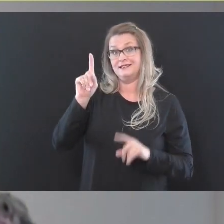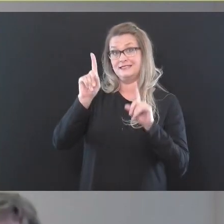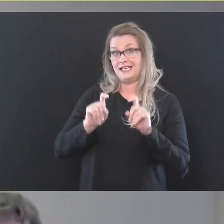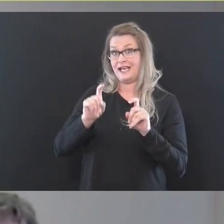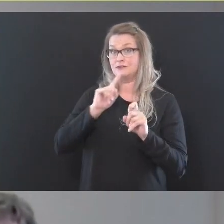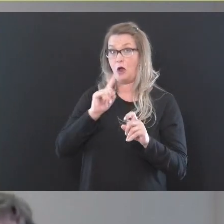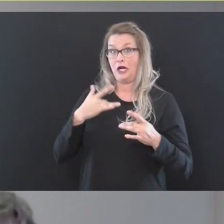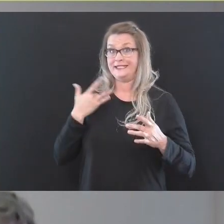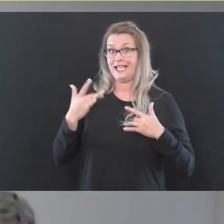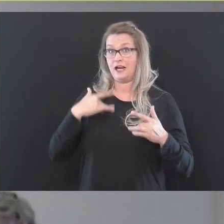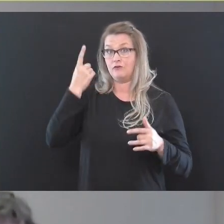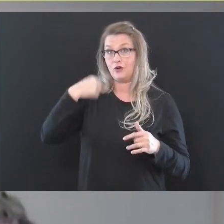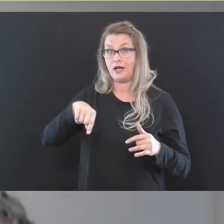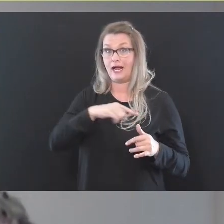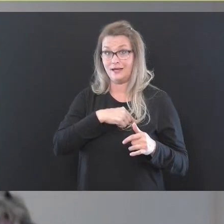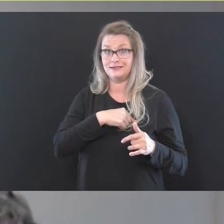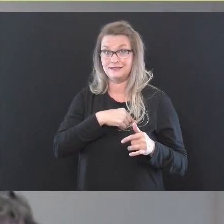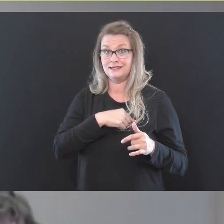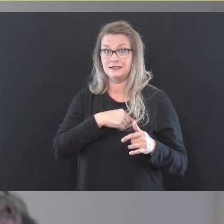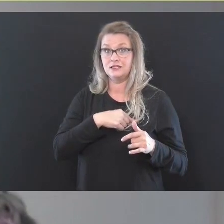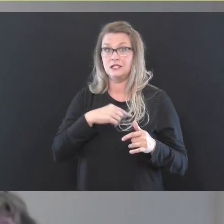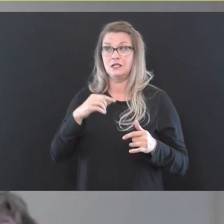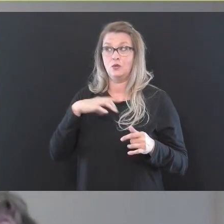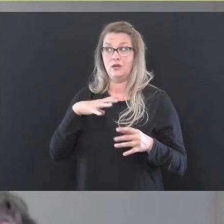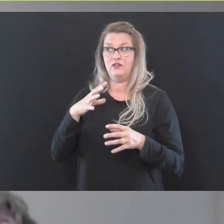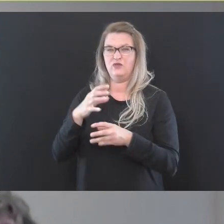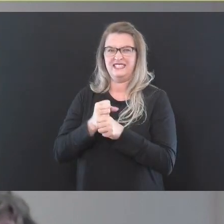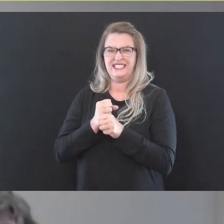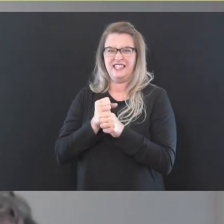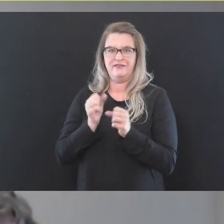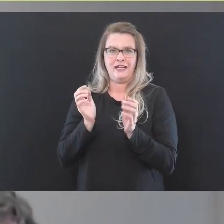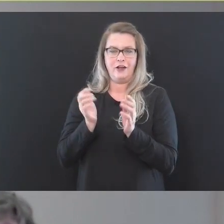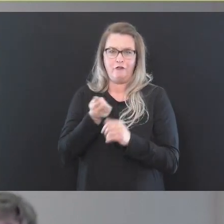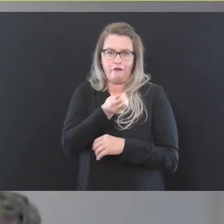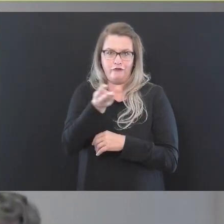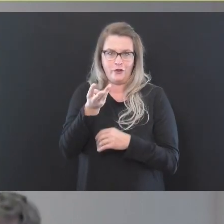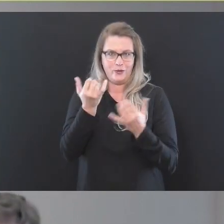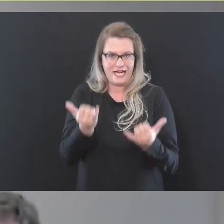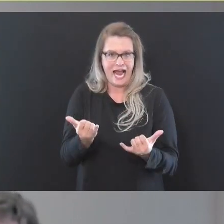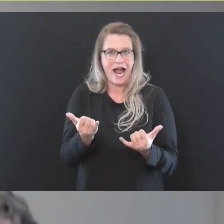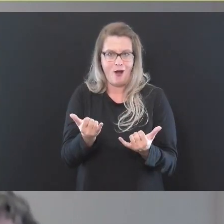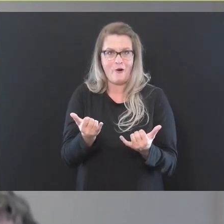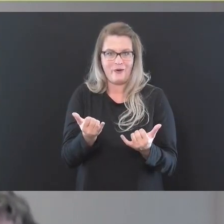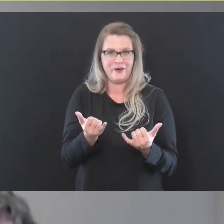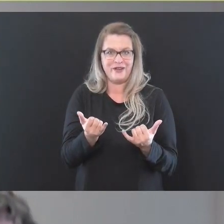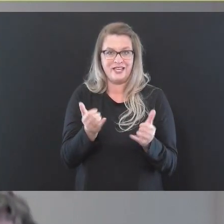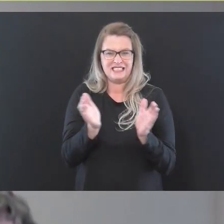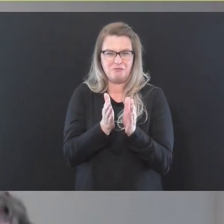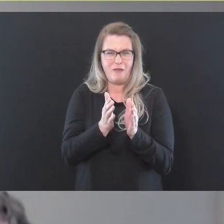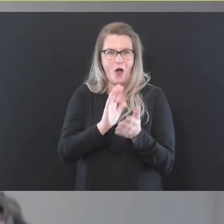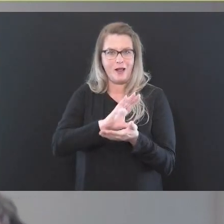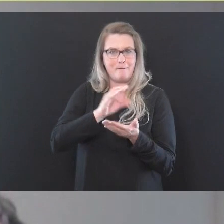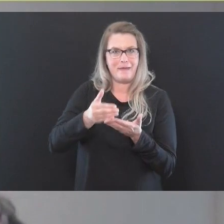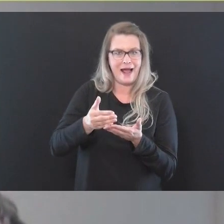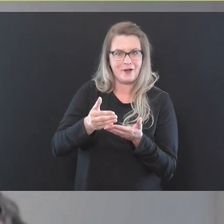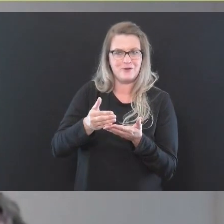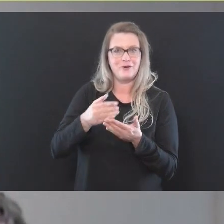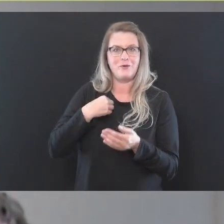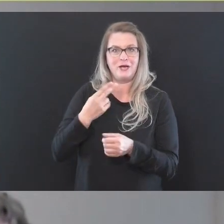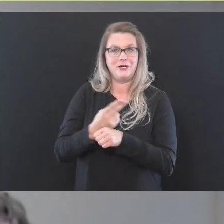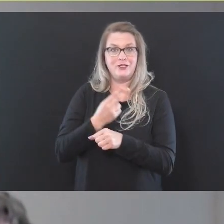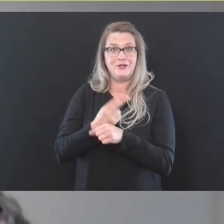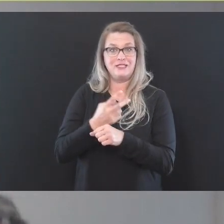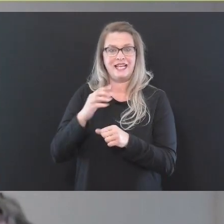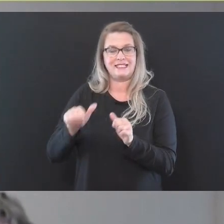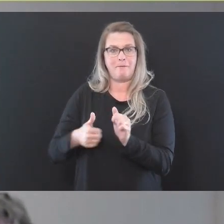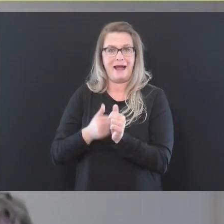And so we are going to be, we have received a very small amount of that right now that we actually were using to back up one of the clinical